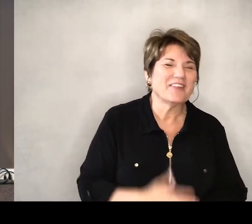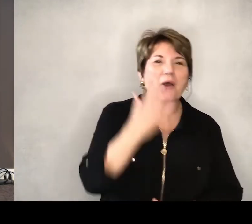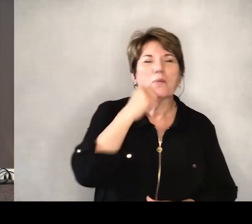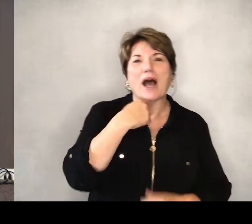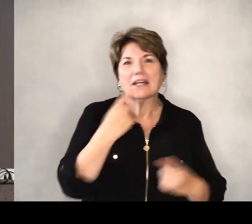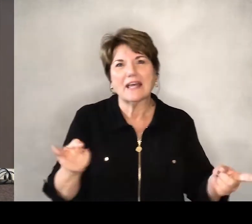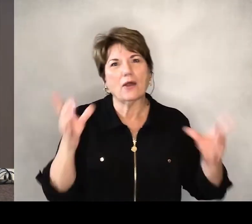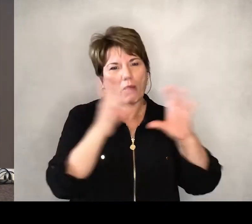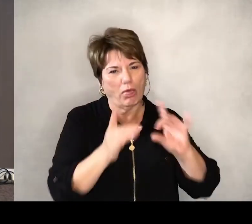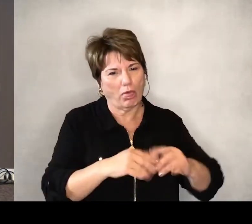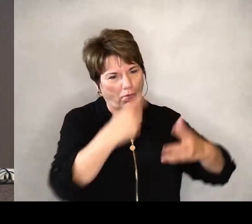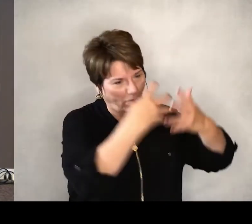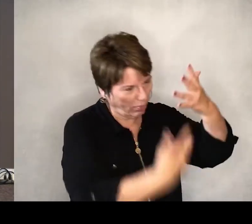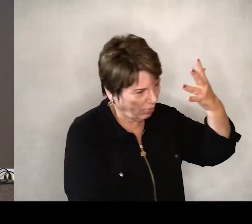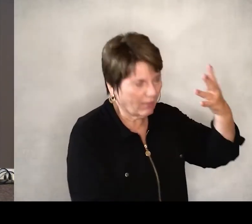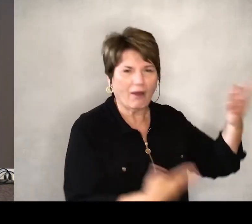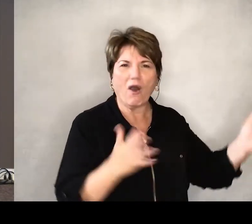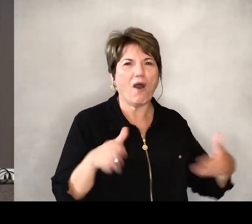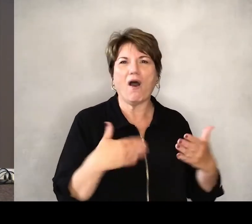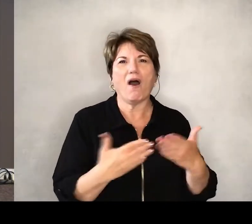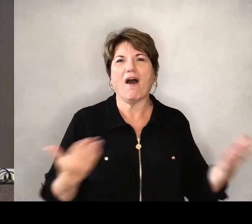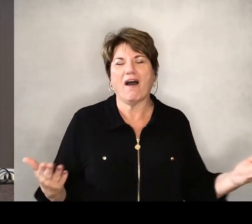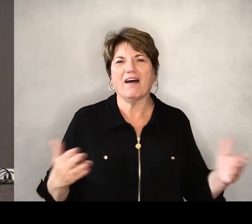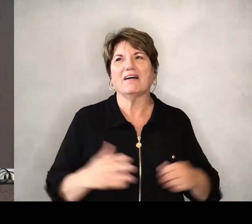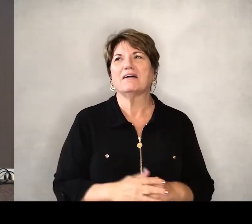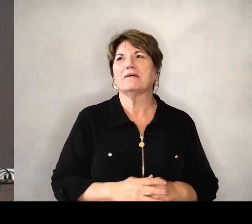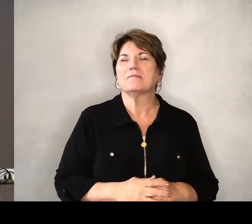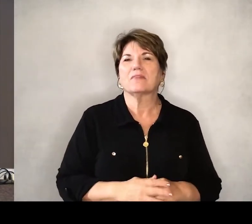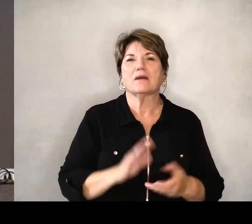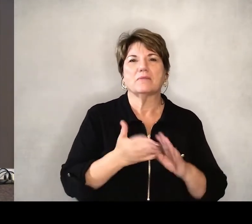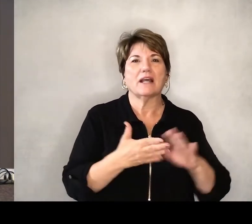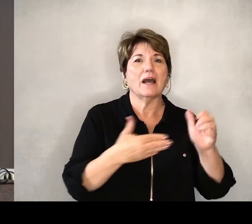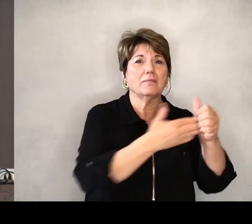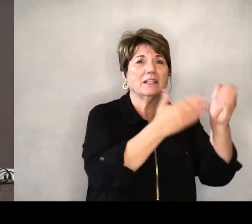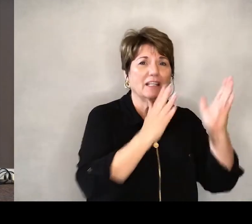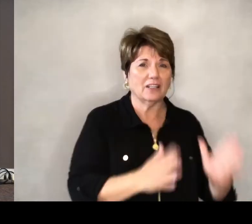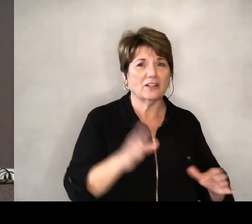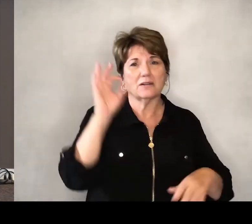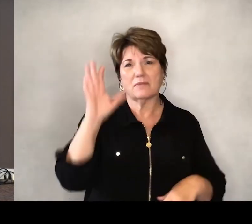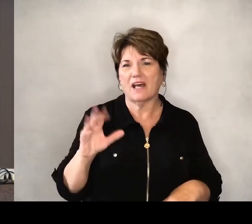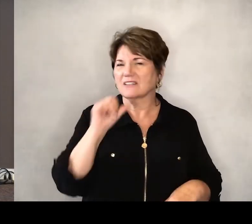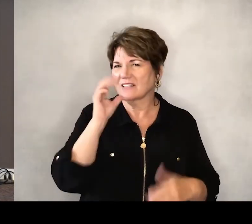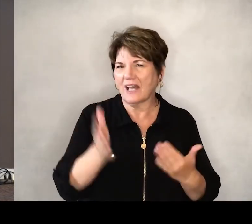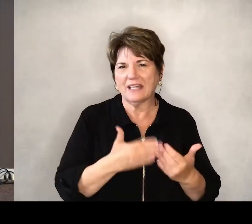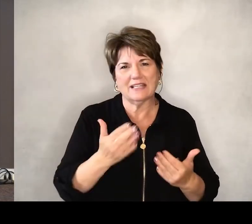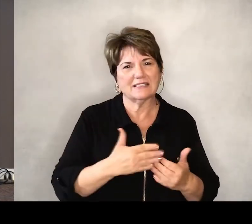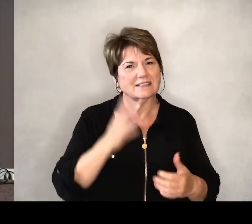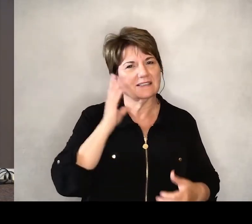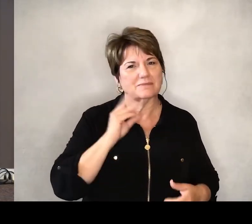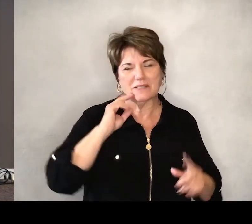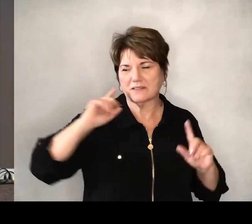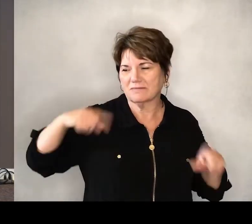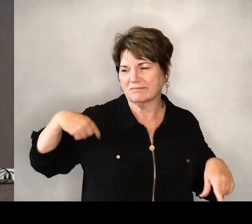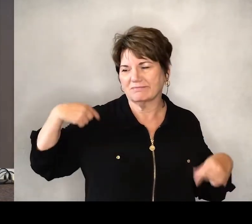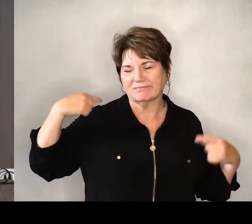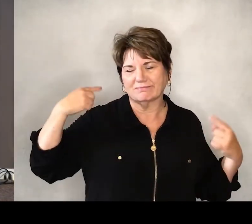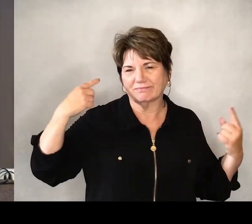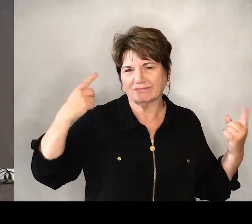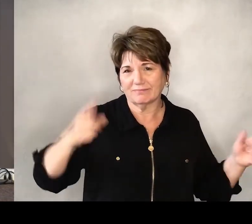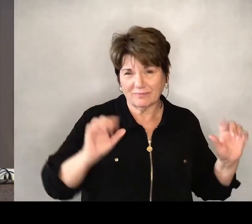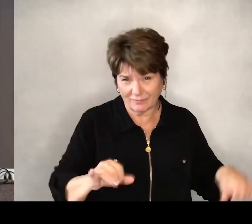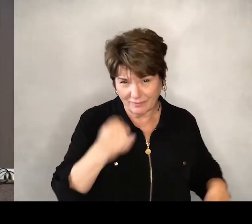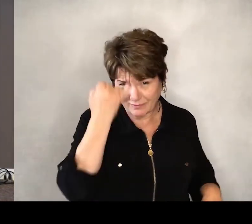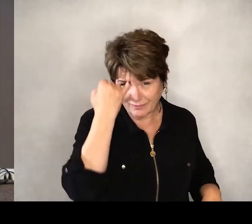do I tell you all this? Because getting to the place of being the senior pastor of this church was not an easy journey by any stretch of